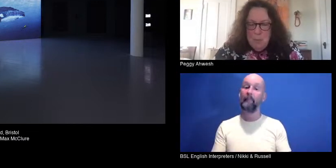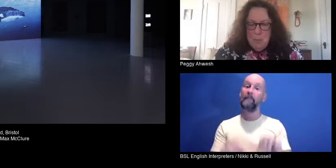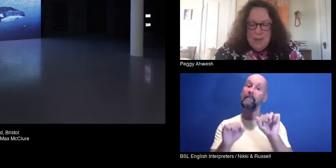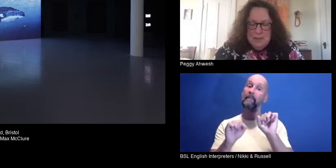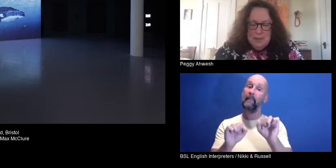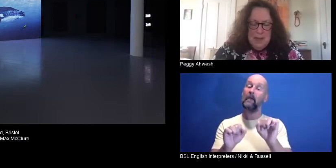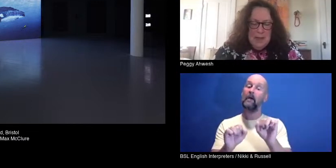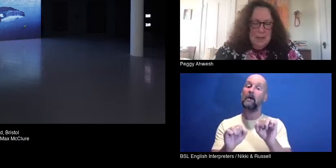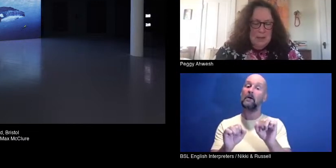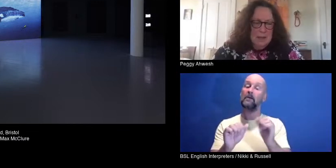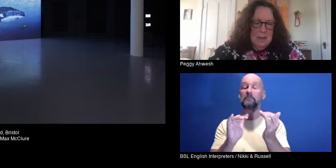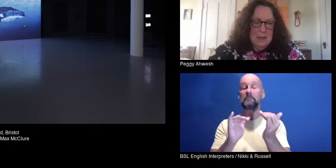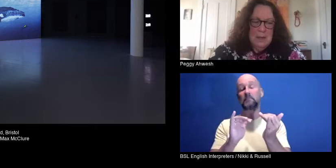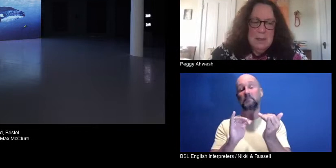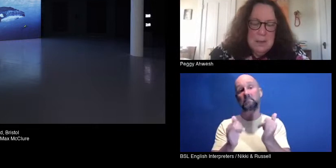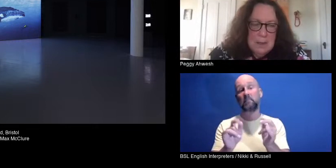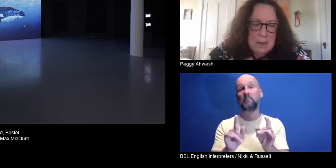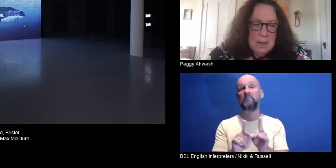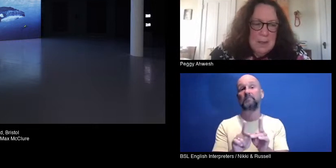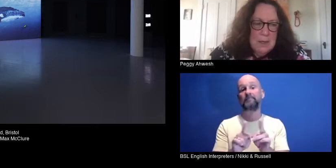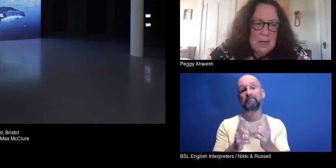and in some ways, like,